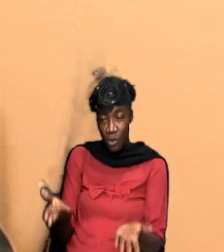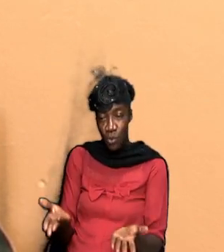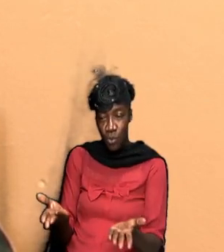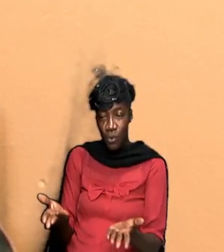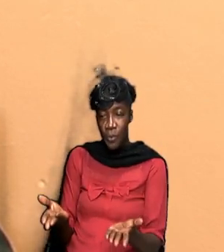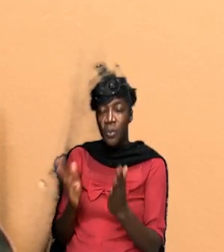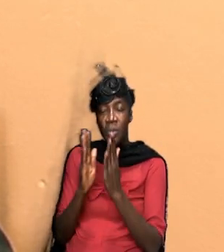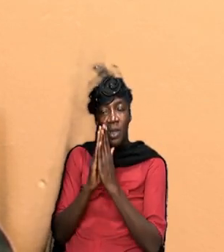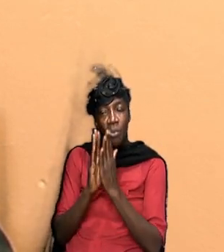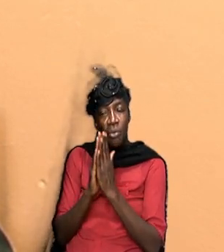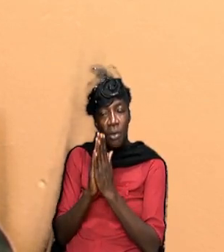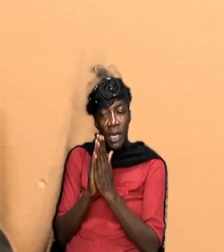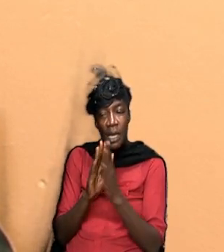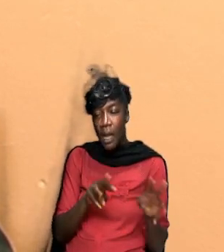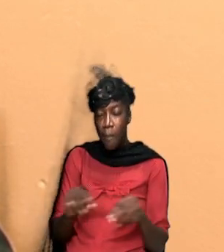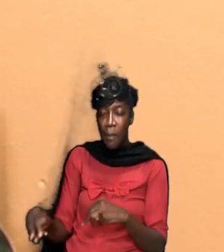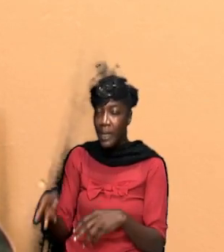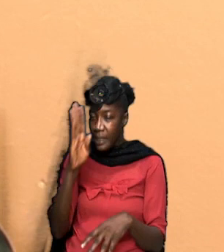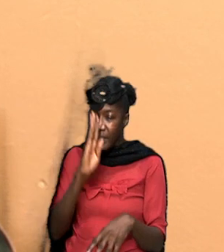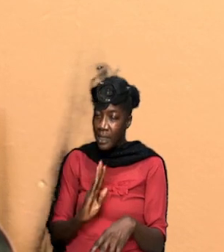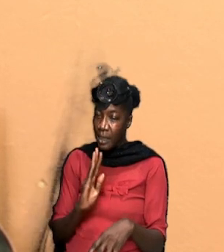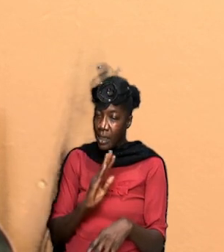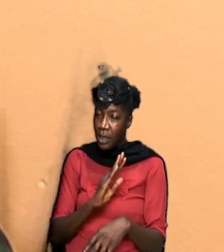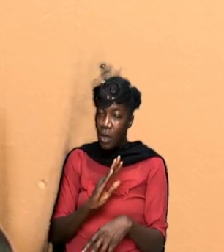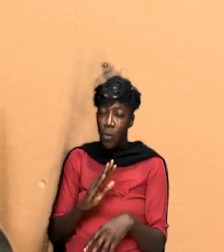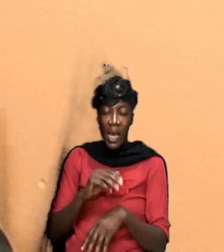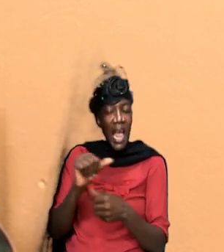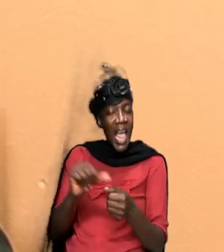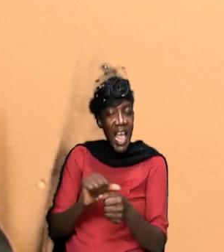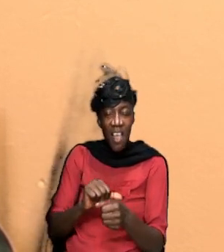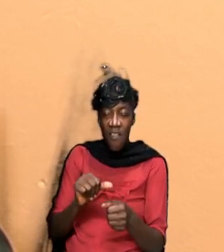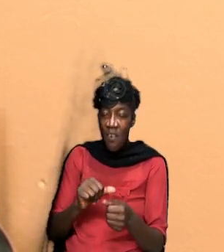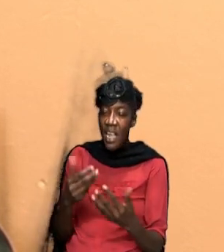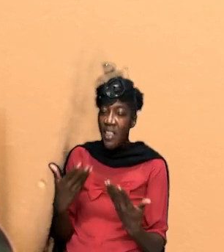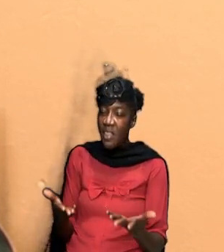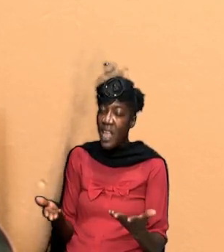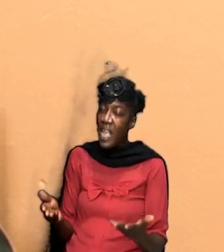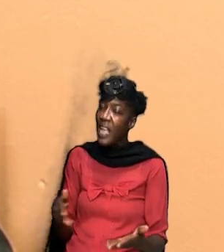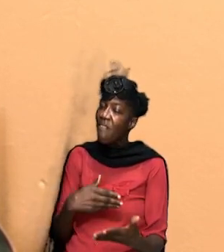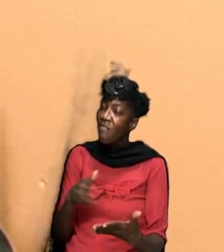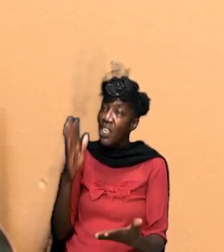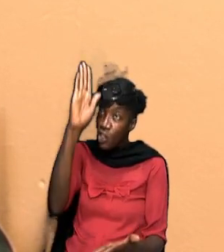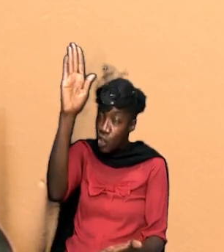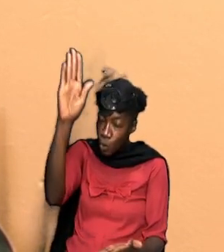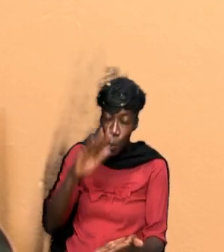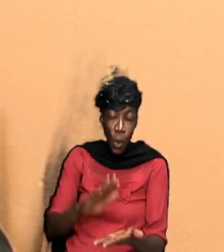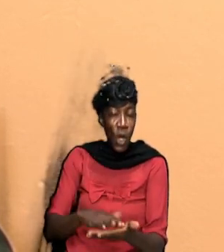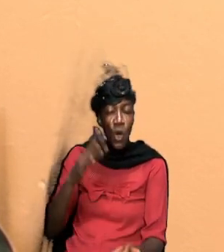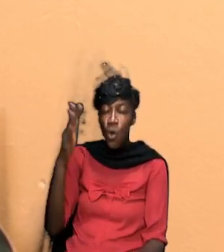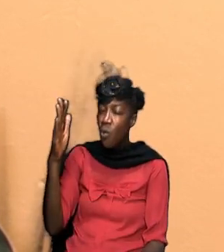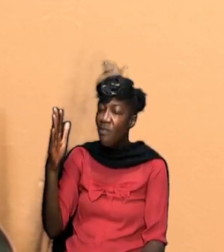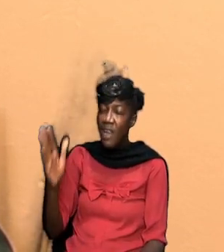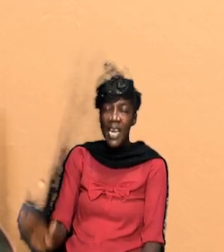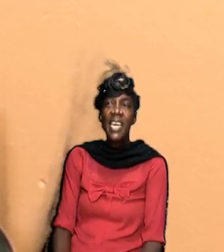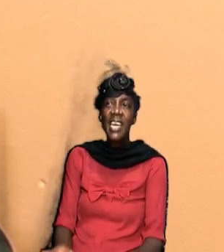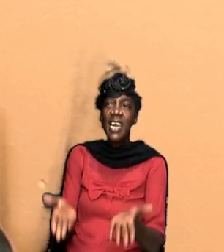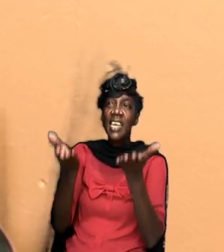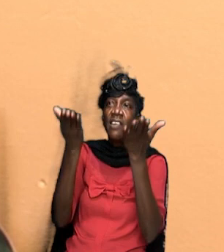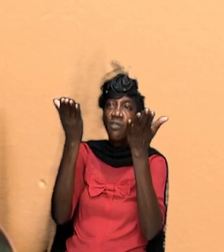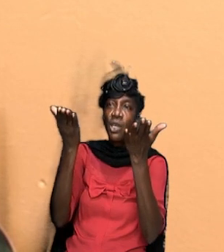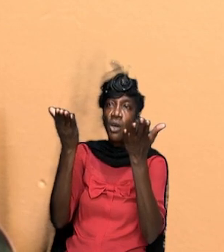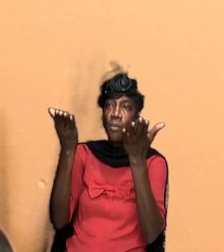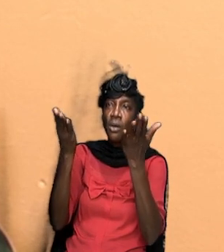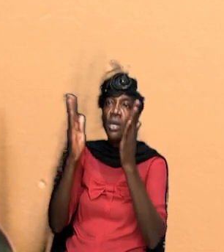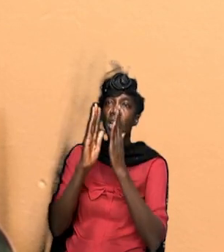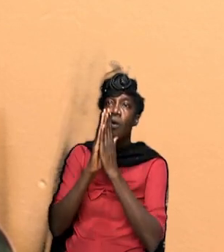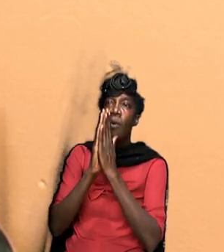We pray, mighty God, tonight that when all is said and done, that you be glorified and you be lifted up. Mighty God, we